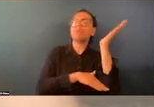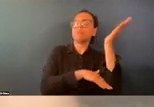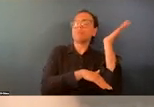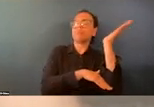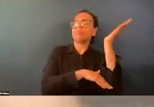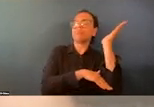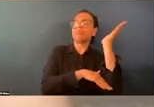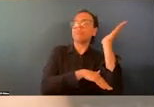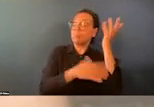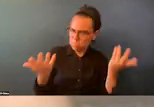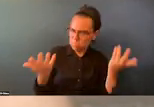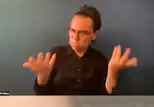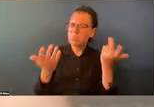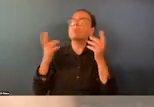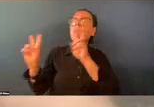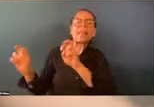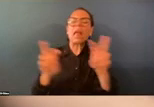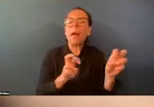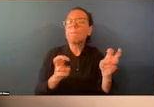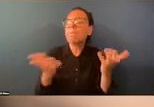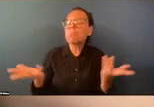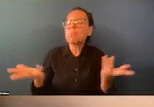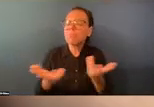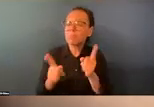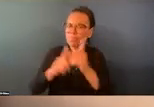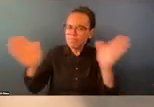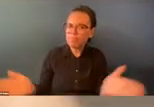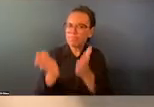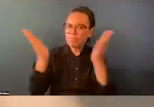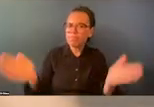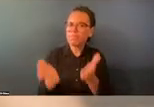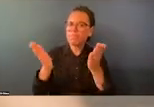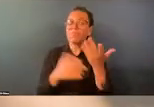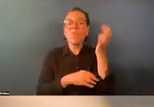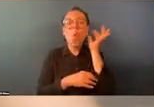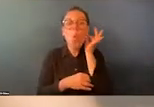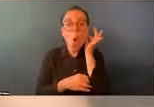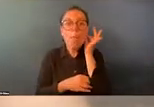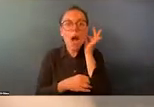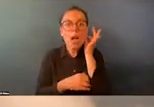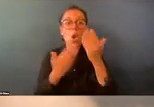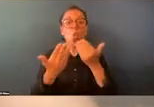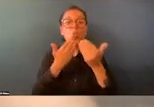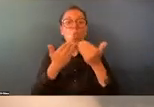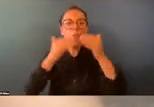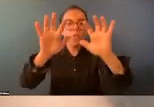speakers. So we were able to support them to be at the